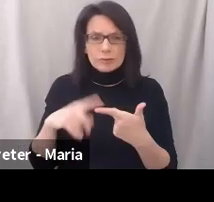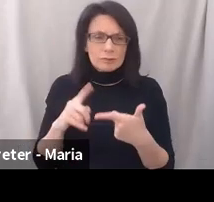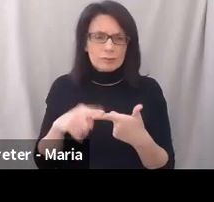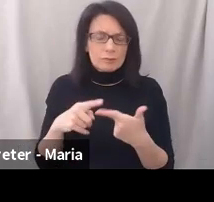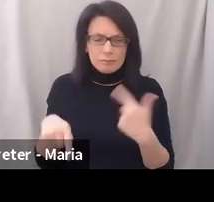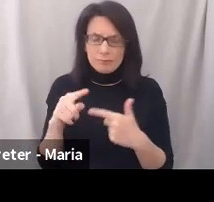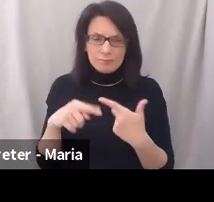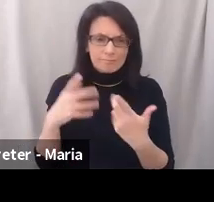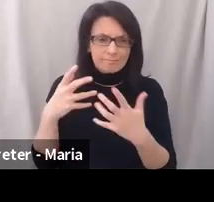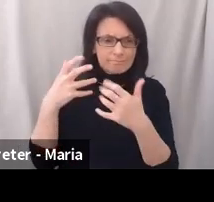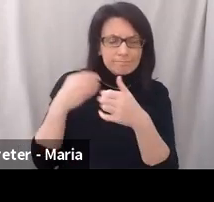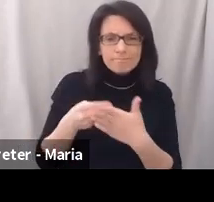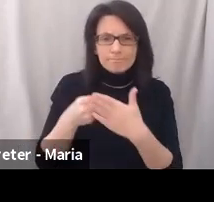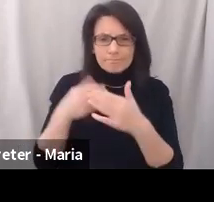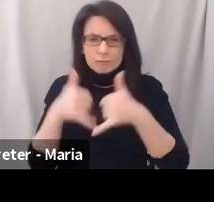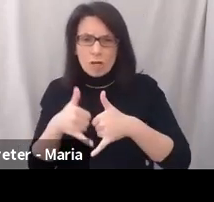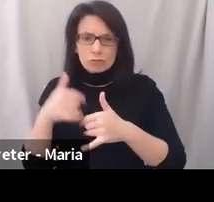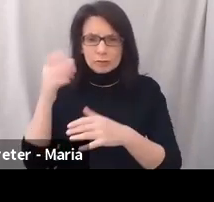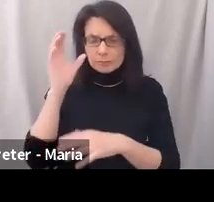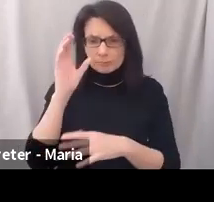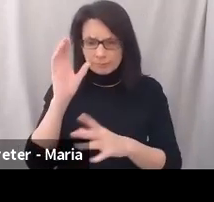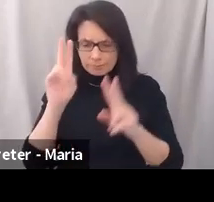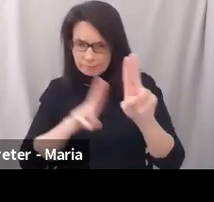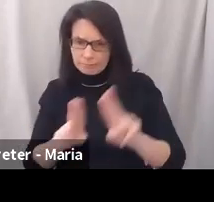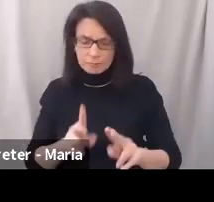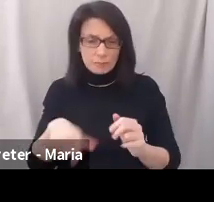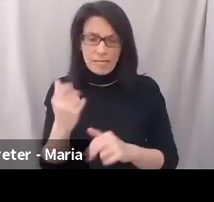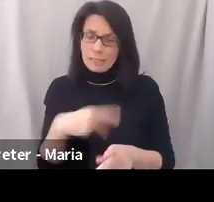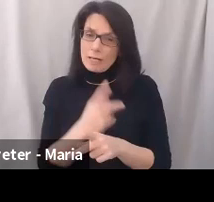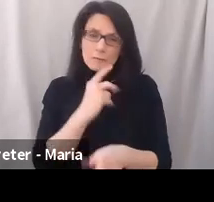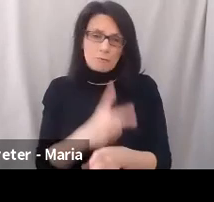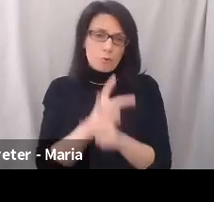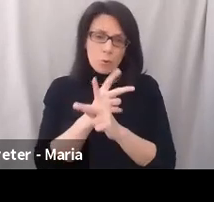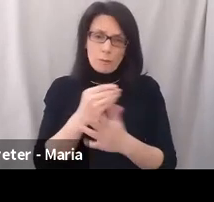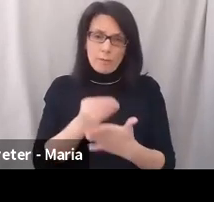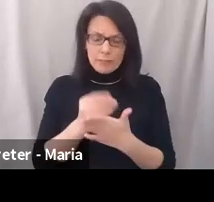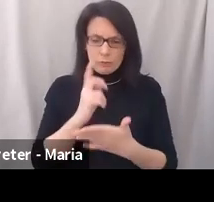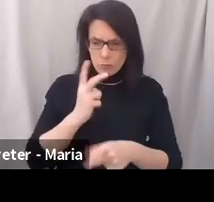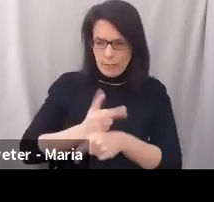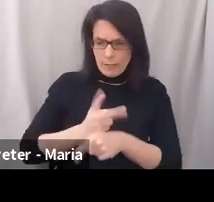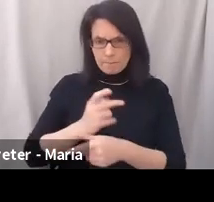rents, and any loans that can help you to afford your education.